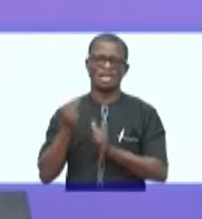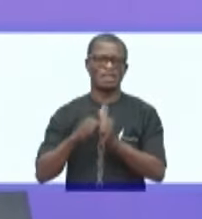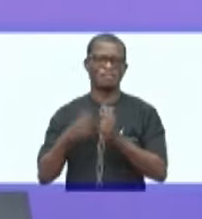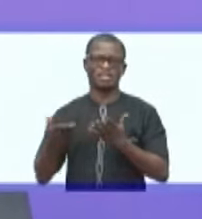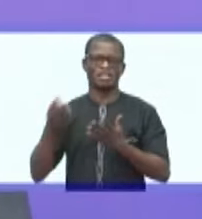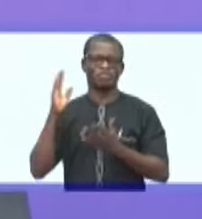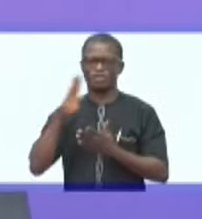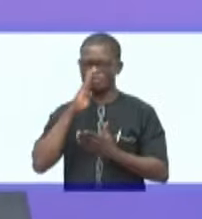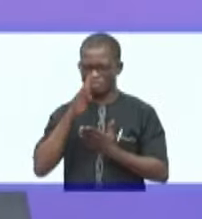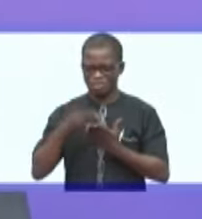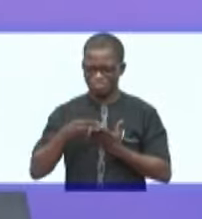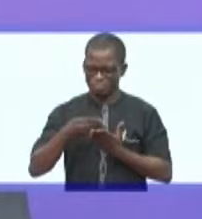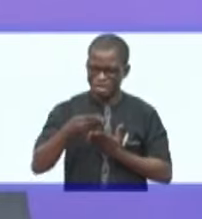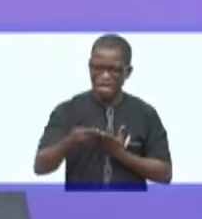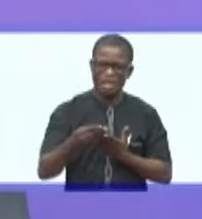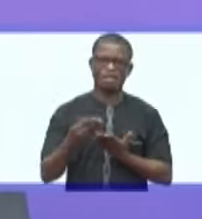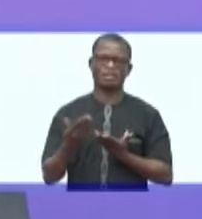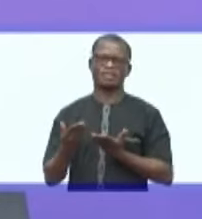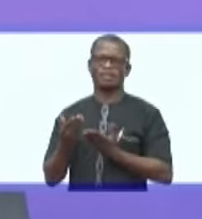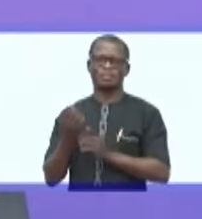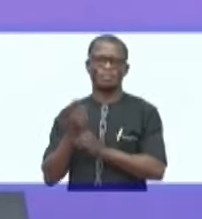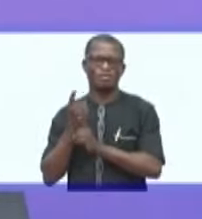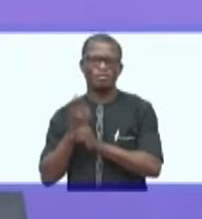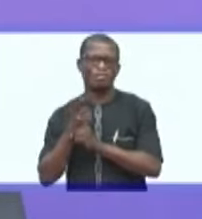will be procured with the deserved